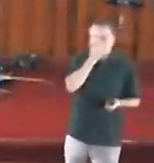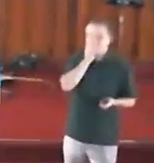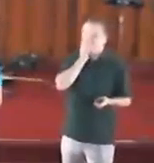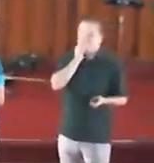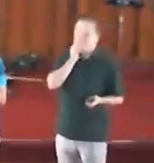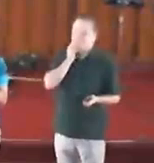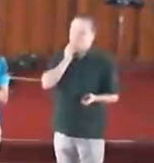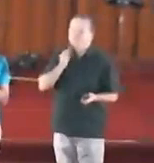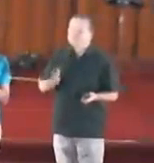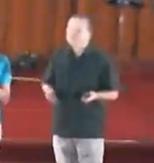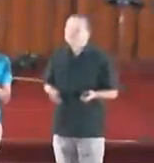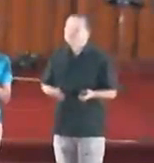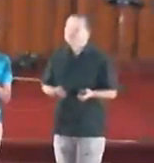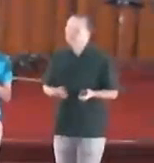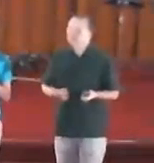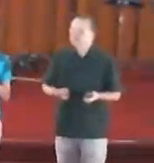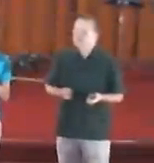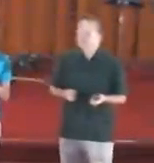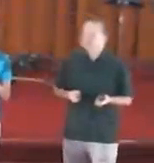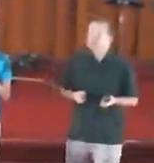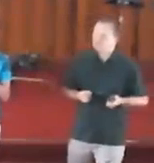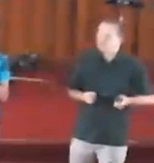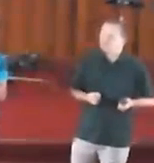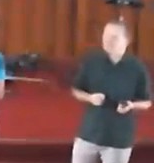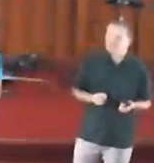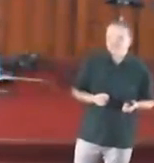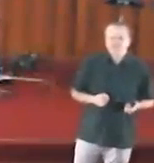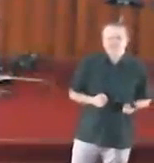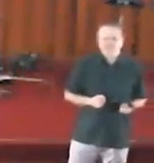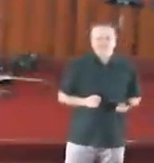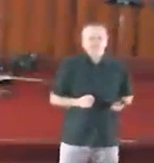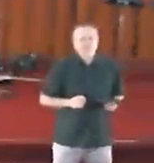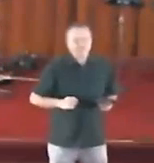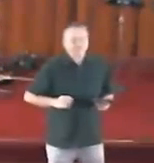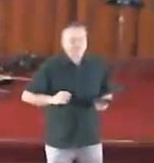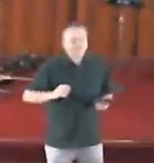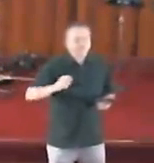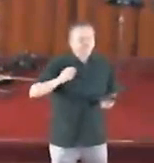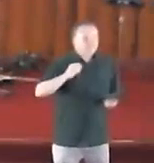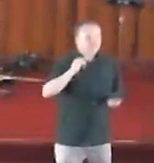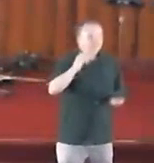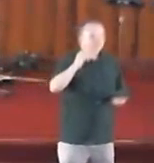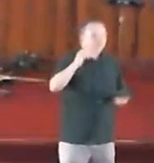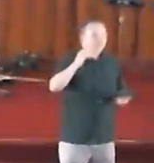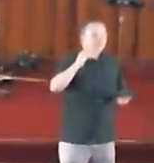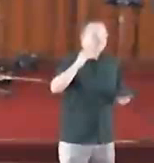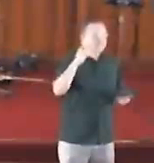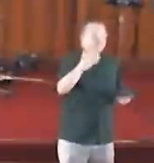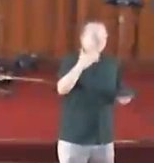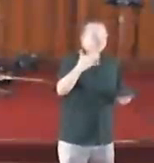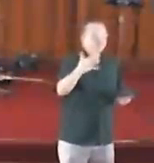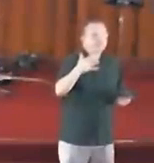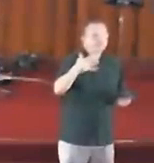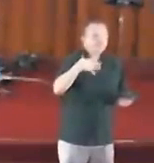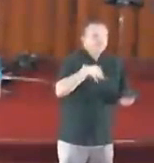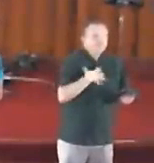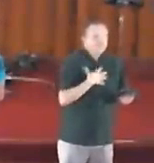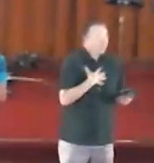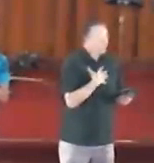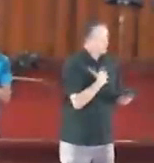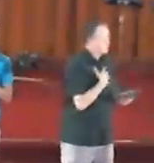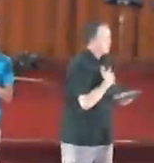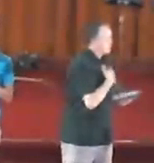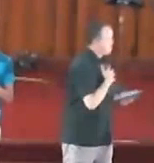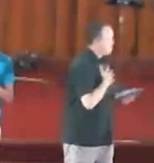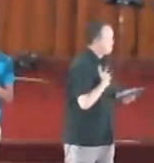God. May your good spirit lead me on level ground. A veces el terreno que tiene obstáculos